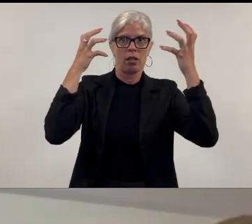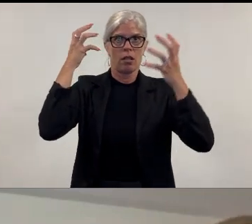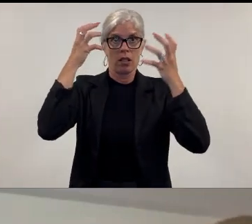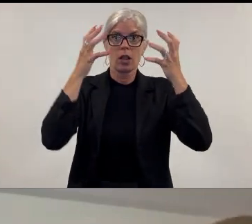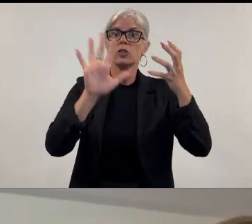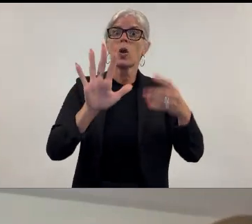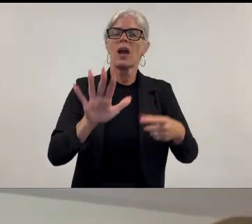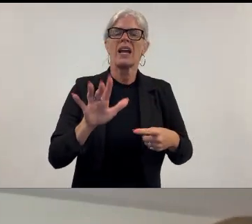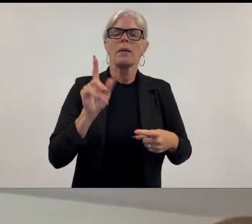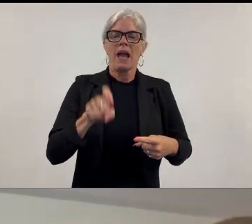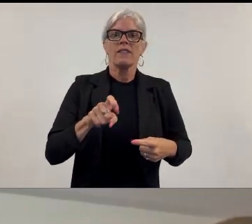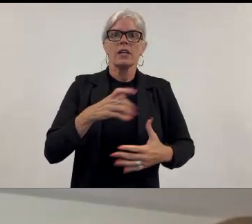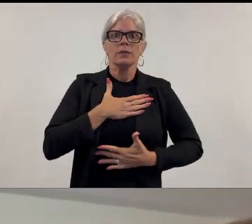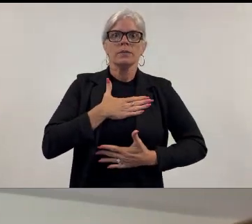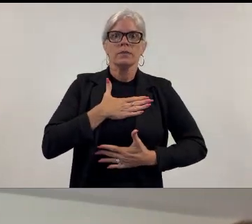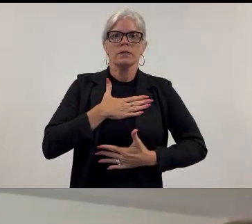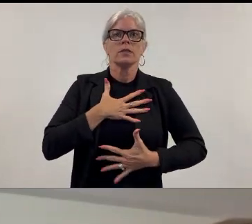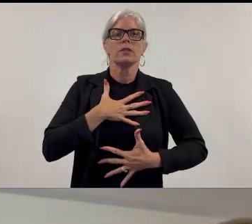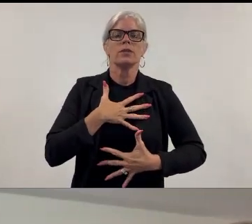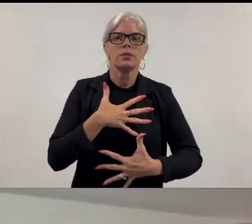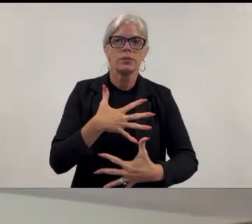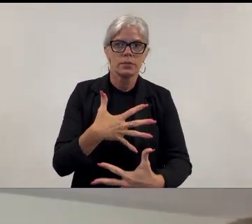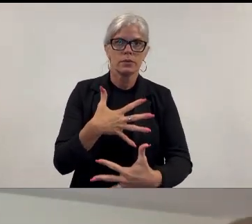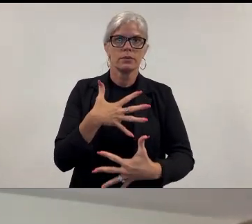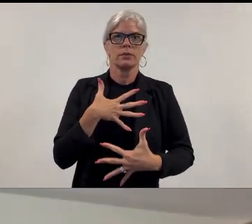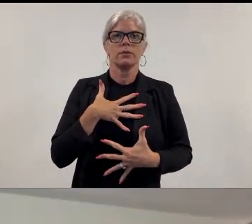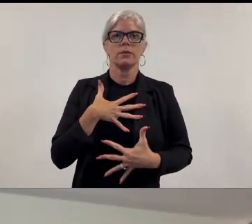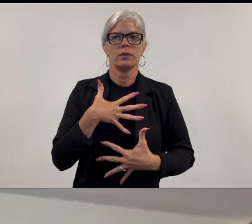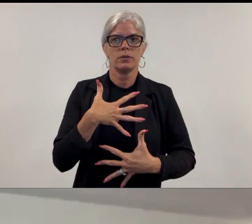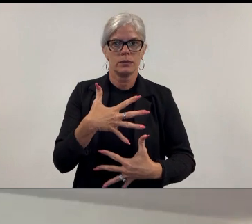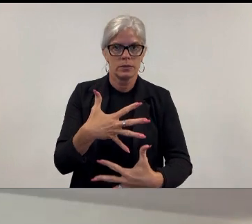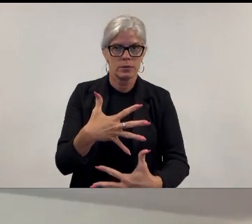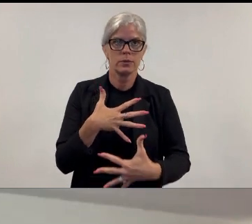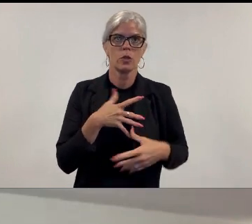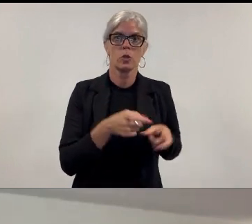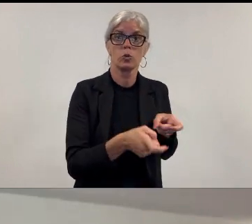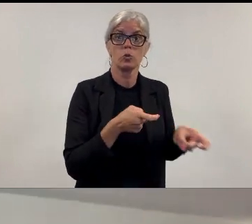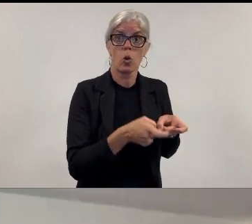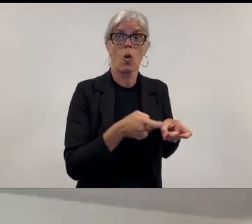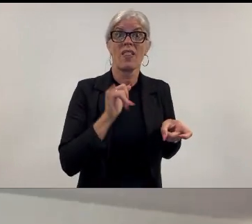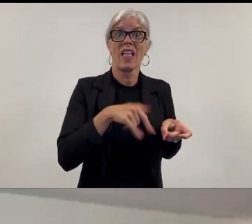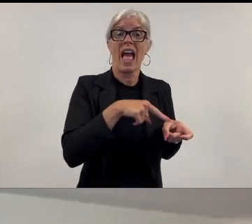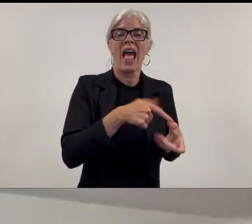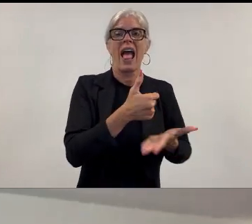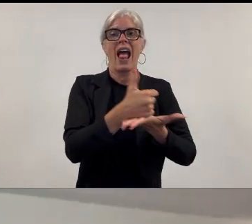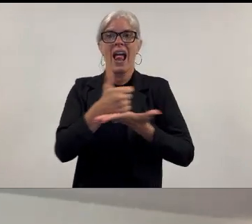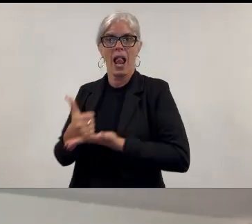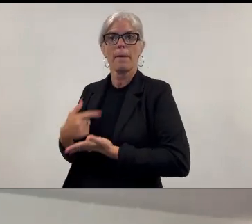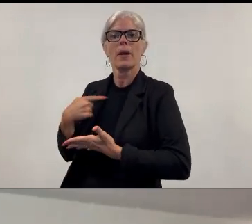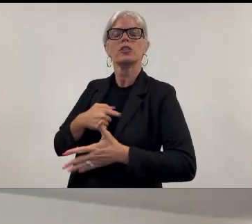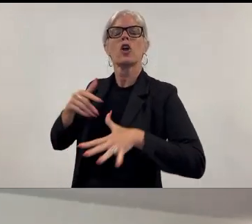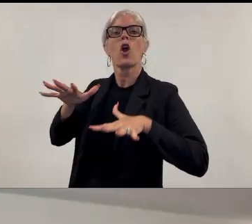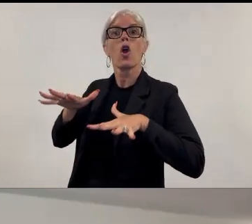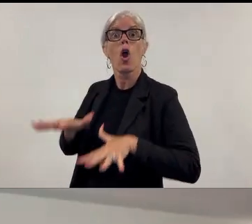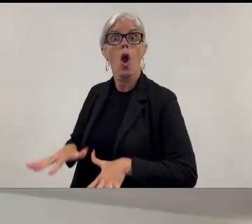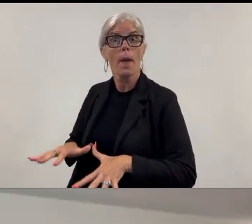motor activity is impaired by that. We have hypercapnia, we get a little bit dizzy. So practicing breath control is actually, in